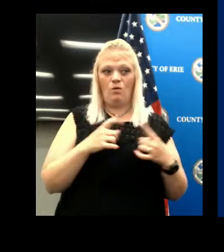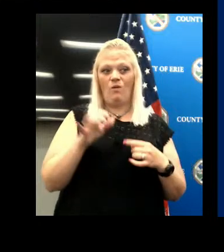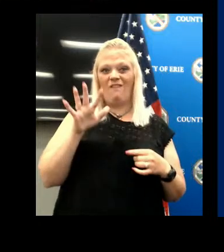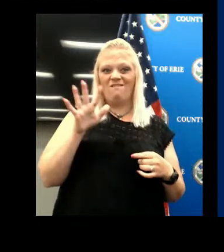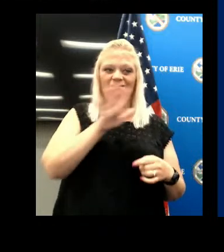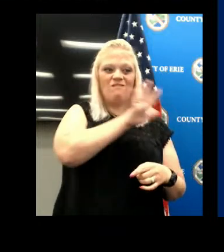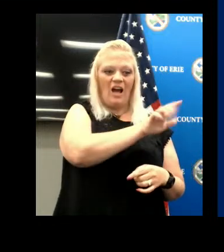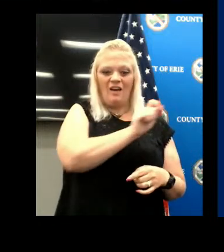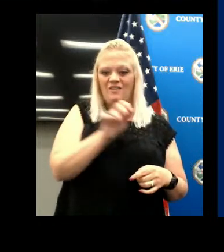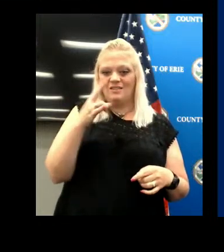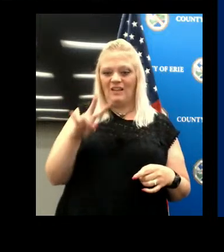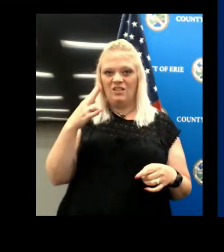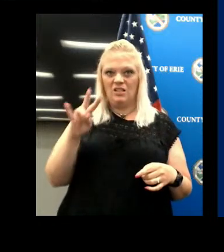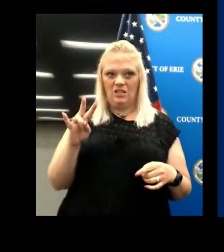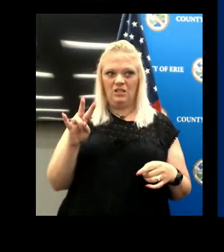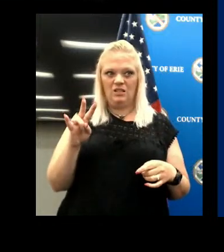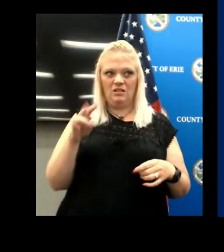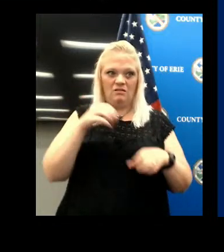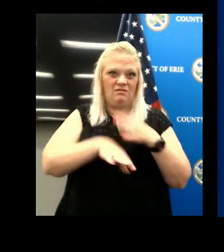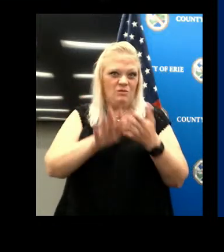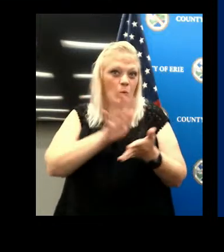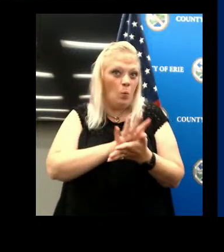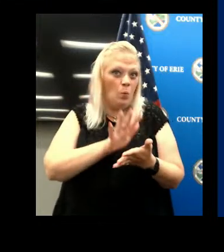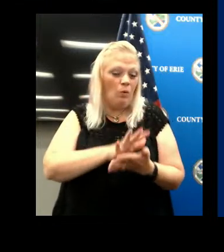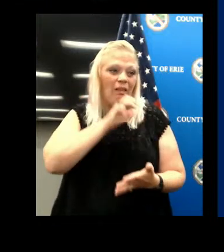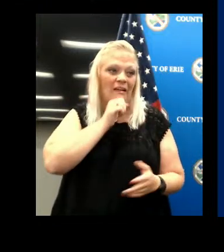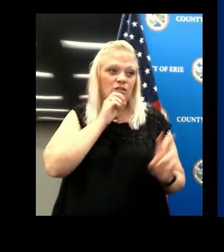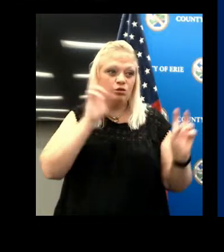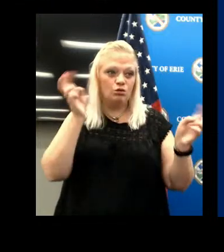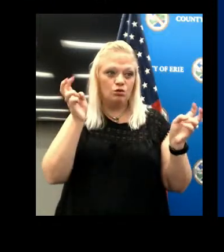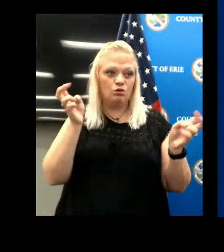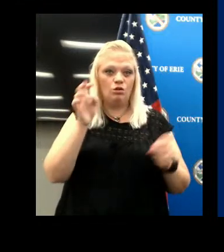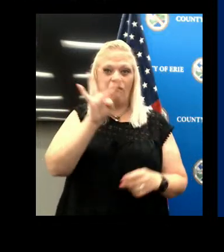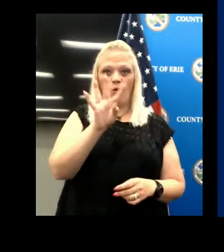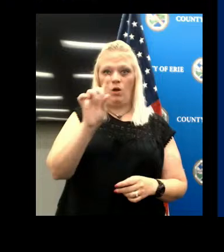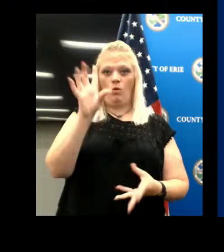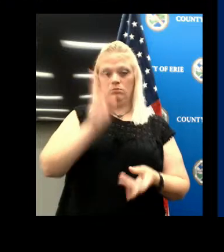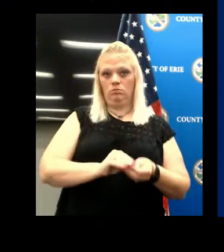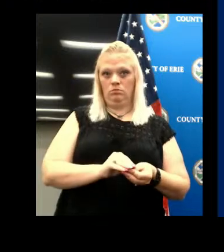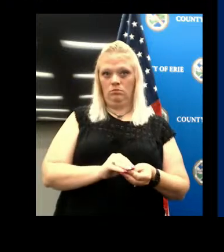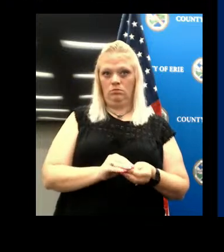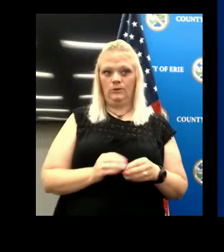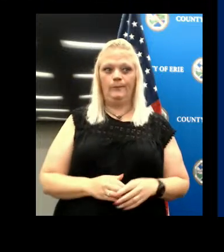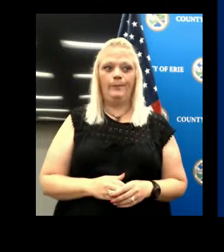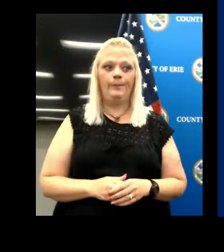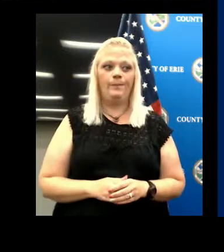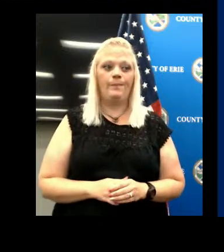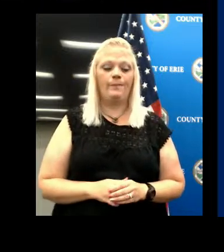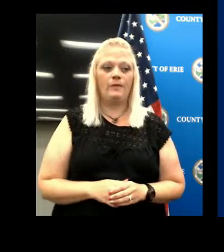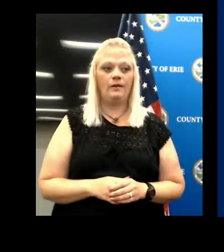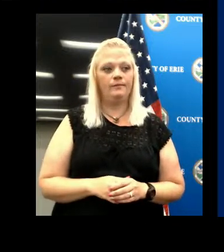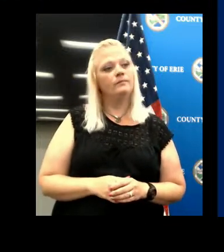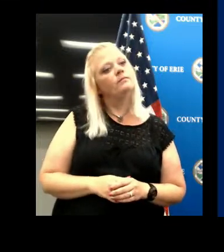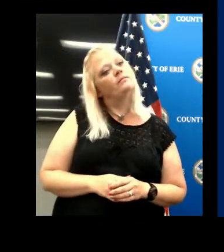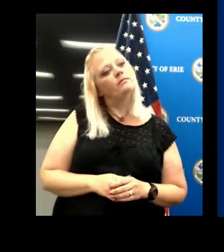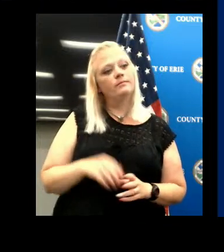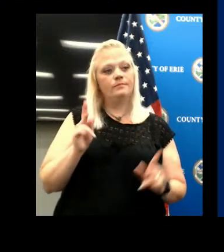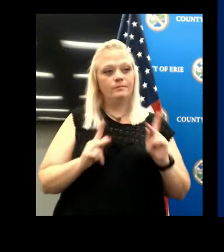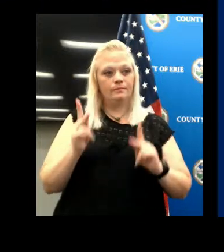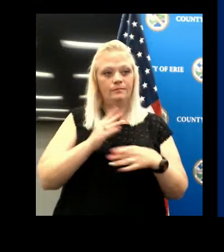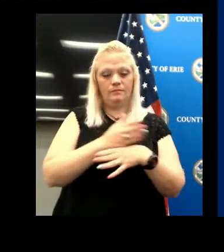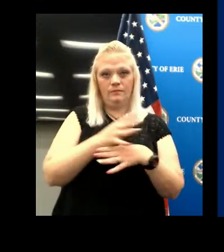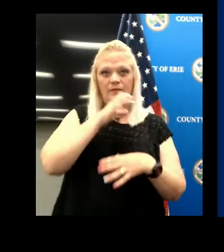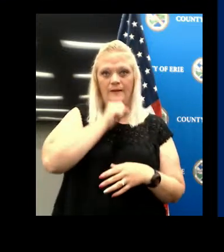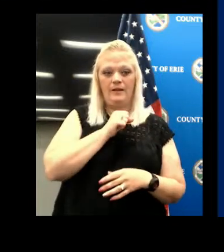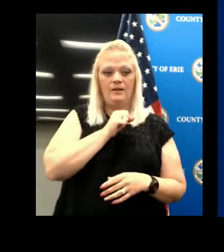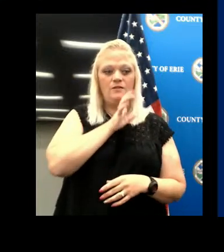is, well, they would all be in school age, you have 41 cases of individuals that are between the ages of